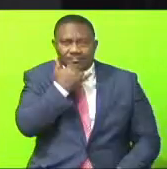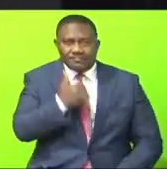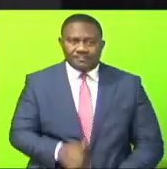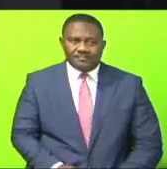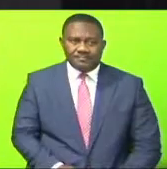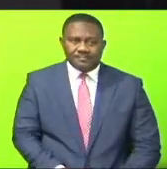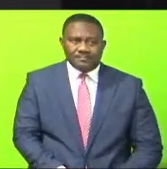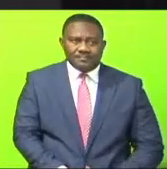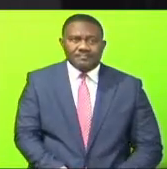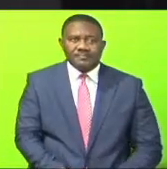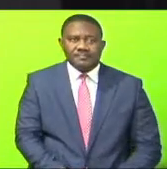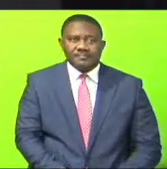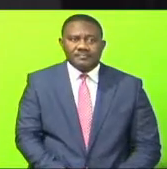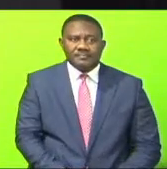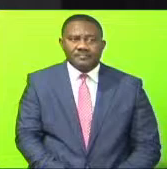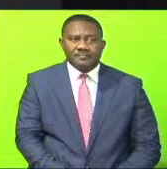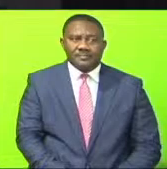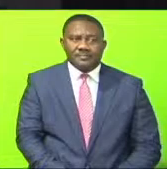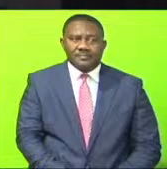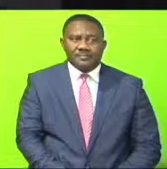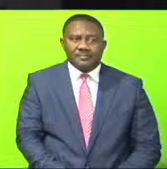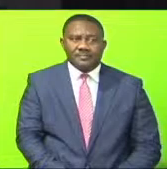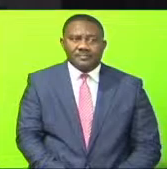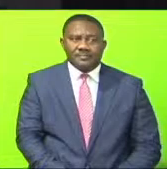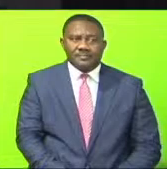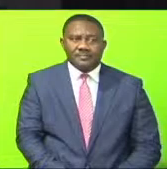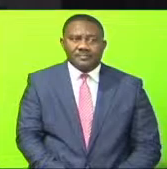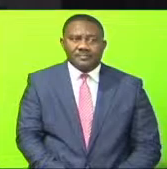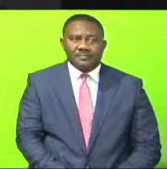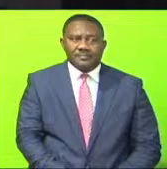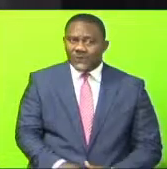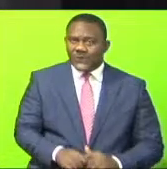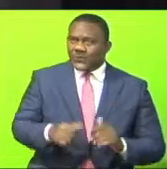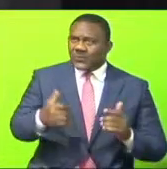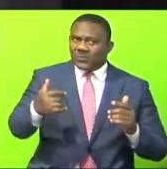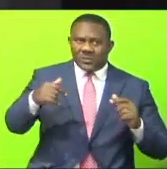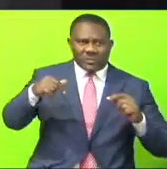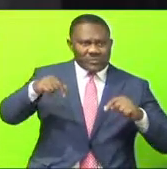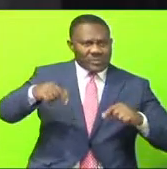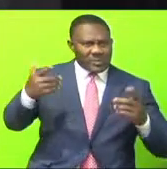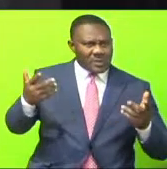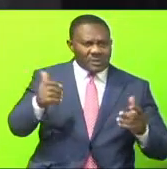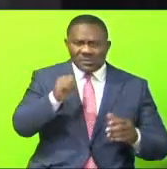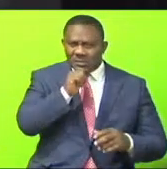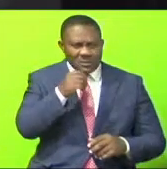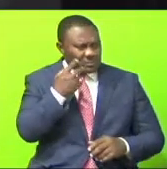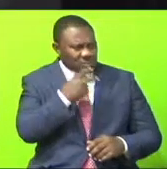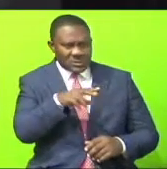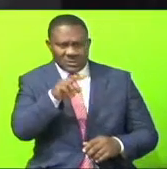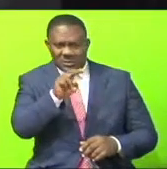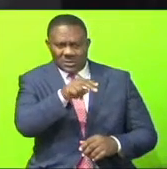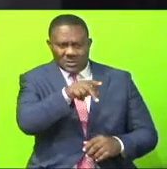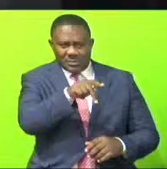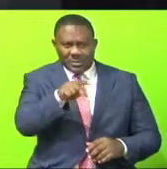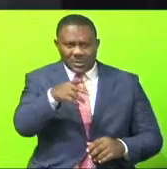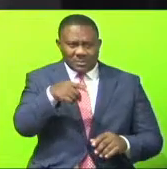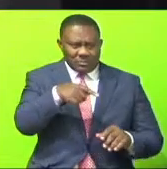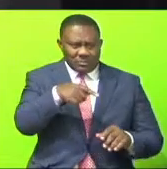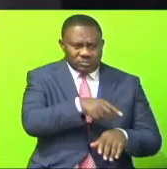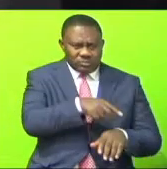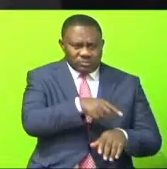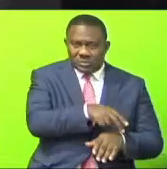quoted a president. Today, have you seen the members of MPP crossing carpet? Have you seen